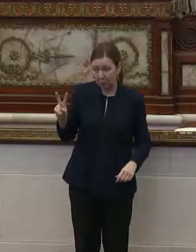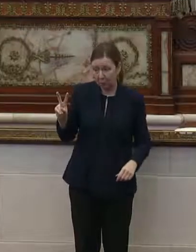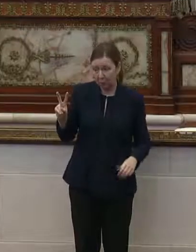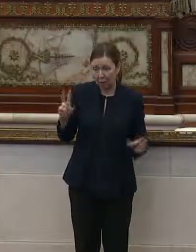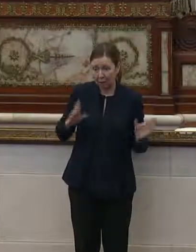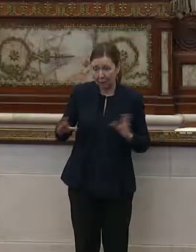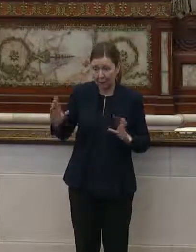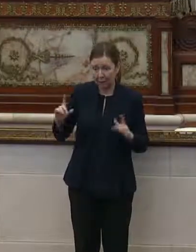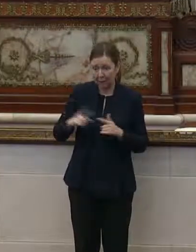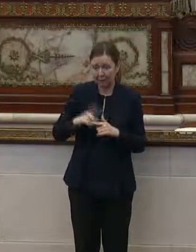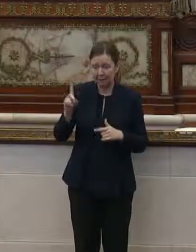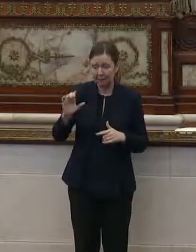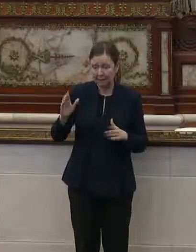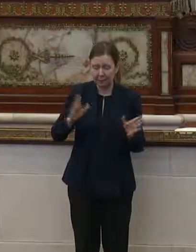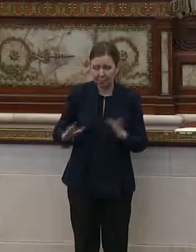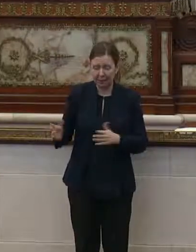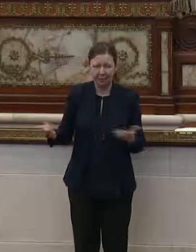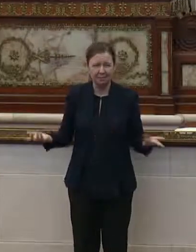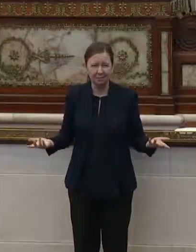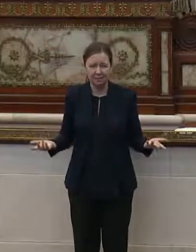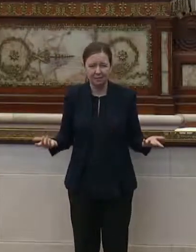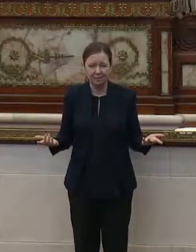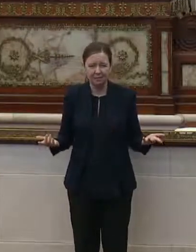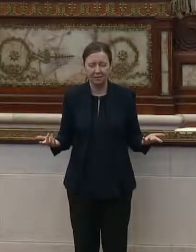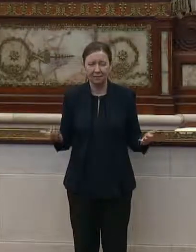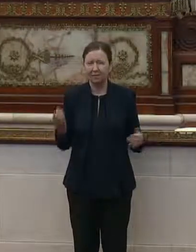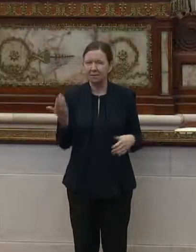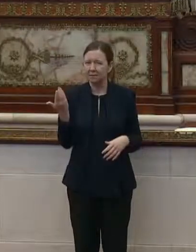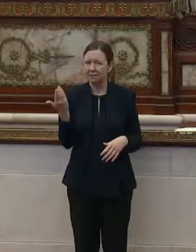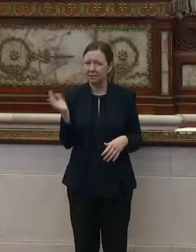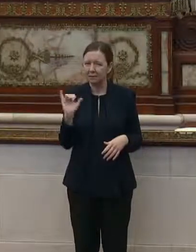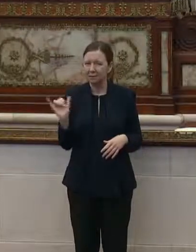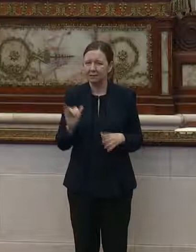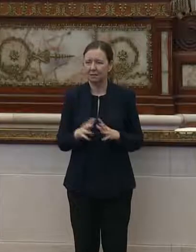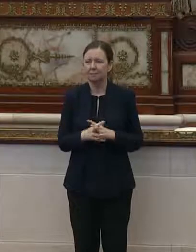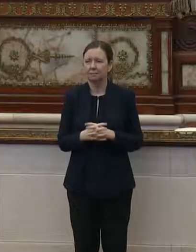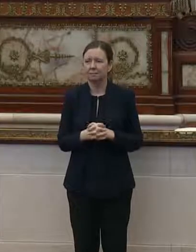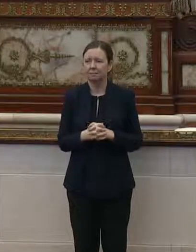in December. And it just appears